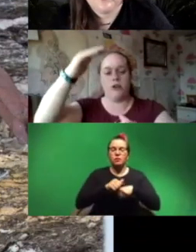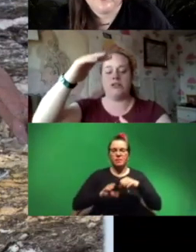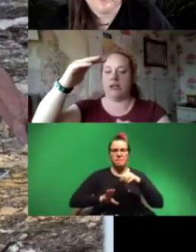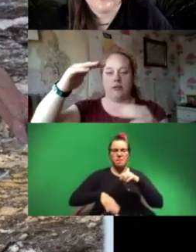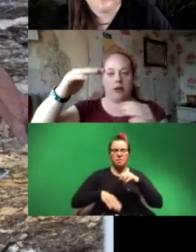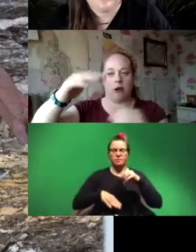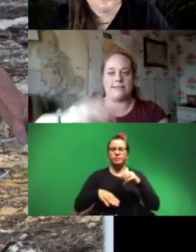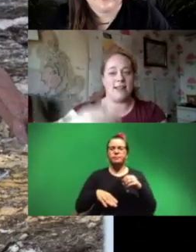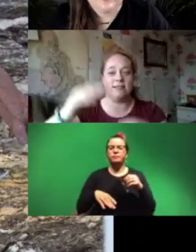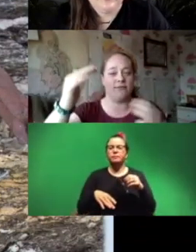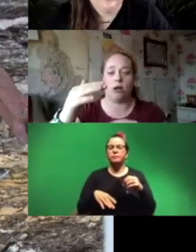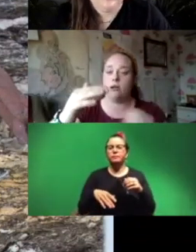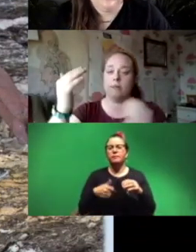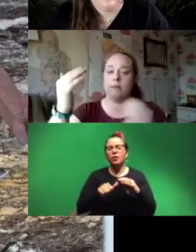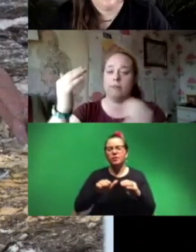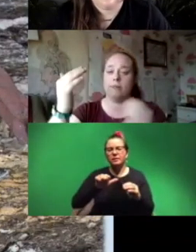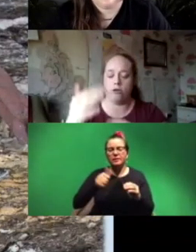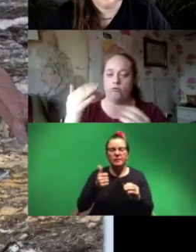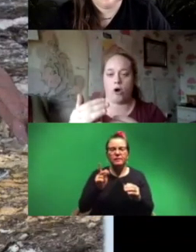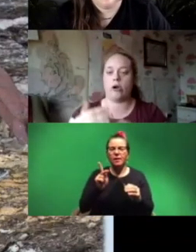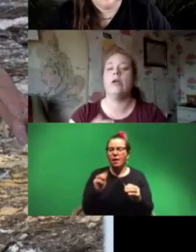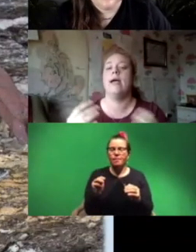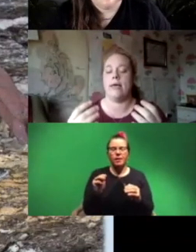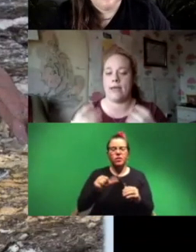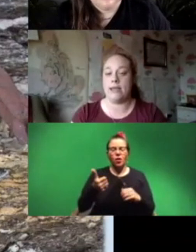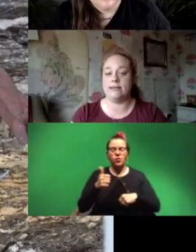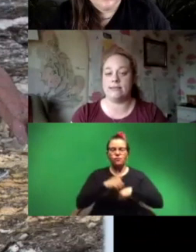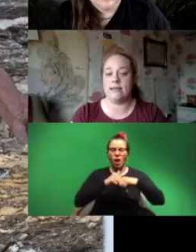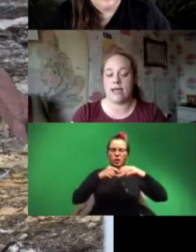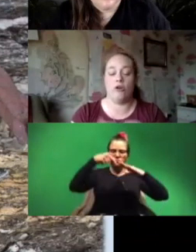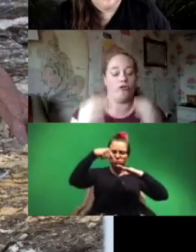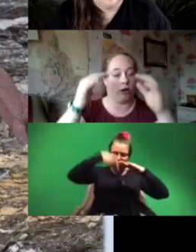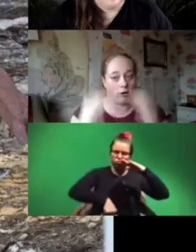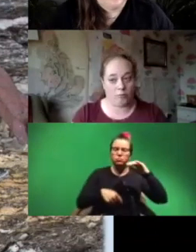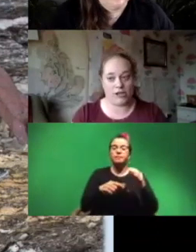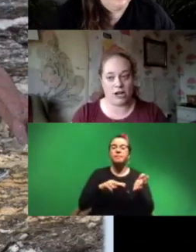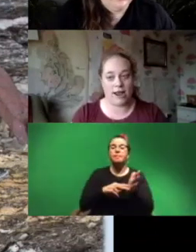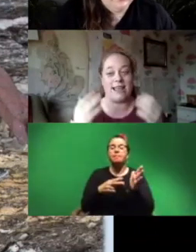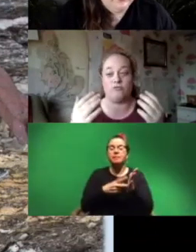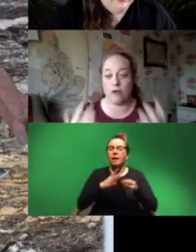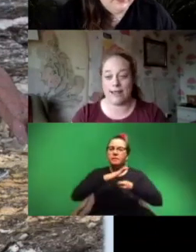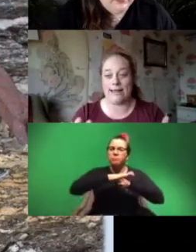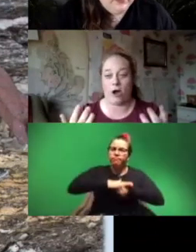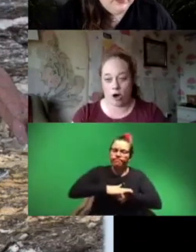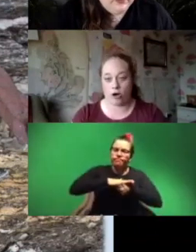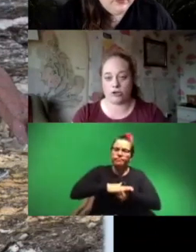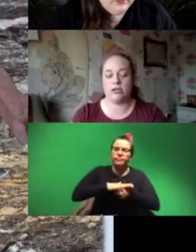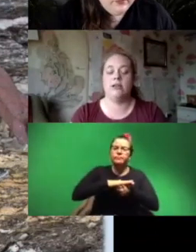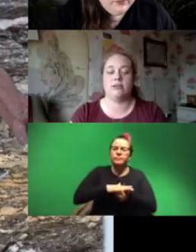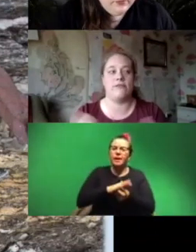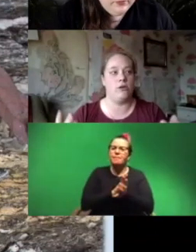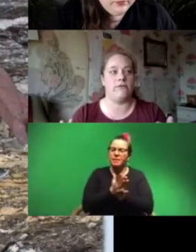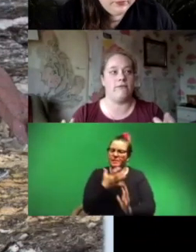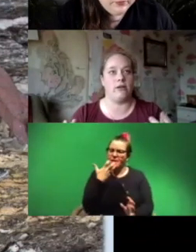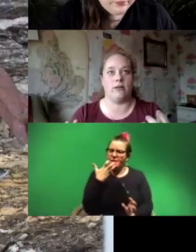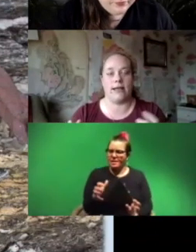are under, tens of kilometers of other rock. And that means that they're under a lot of pressure and it gets really hot. So